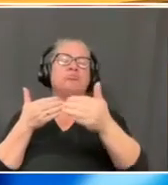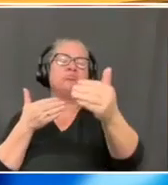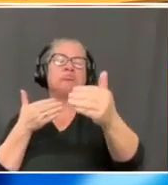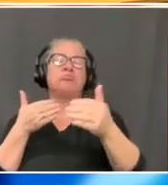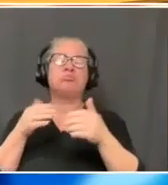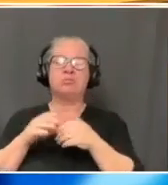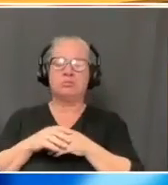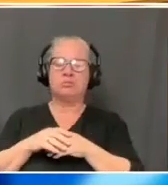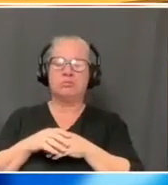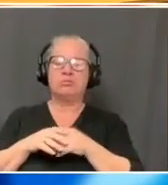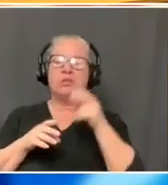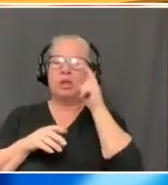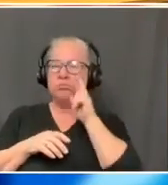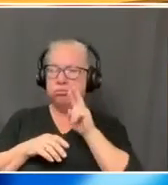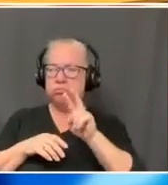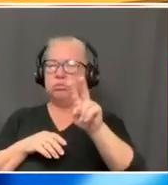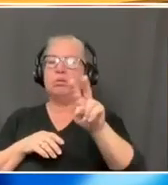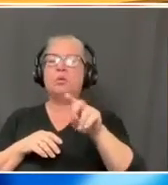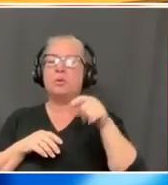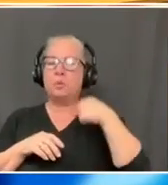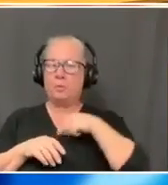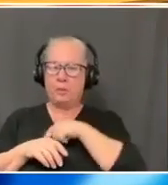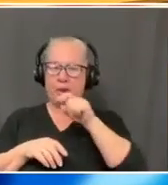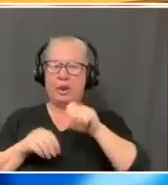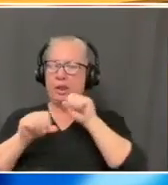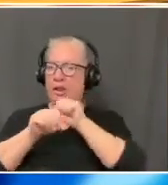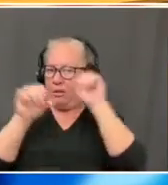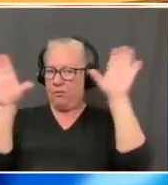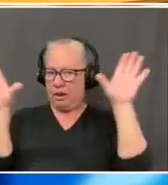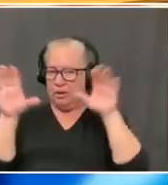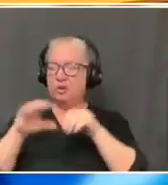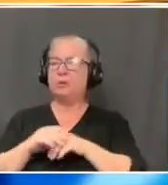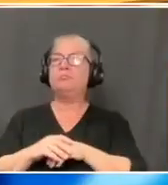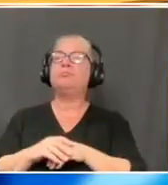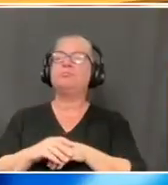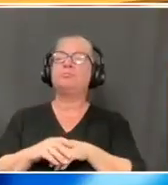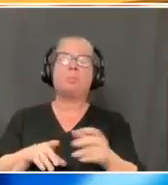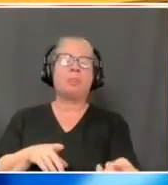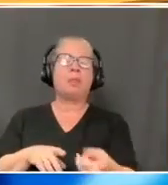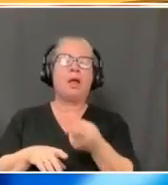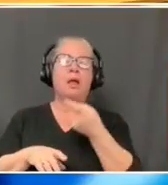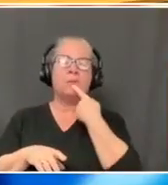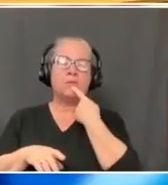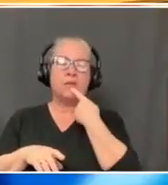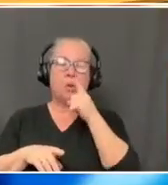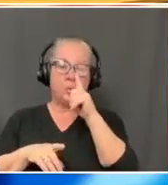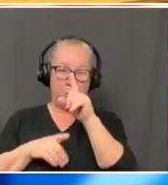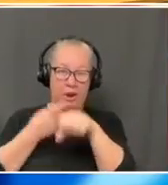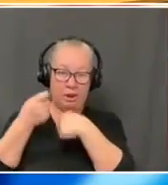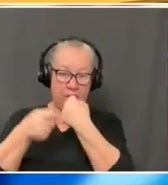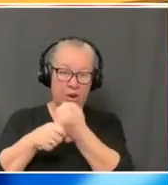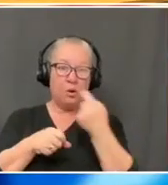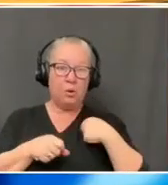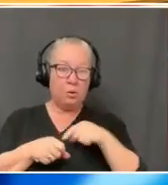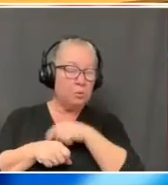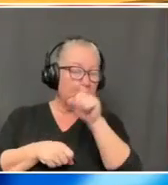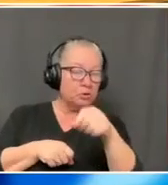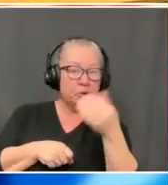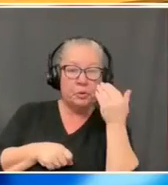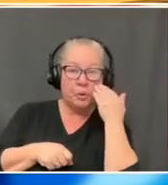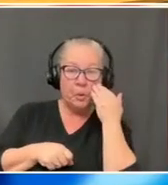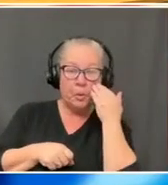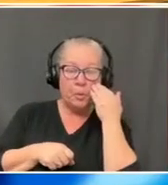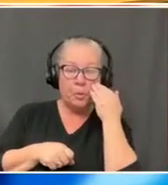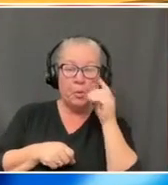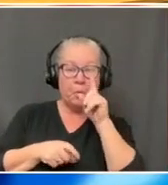advance? Okay, we need a clarification. Okay, thank you. I would say a year. I mean, we should know, right? A year